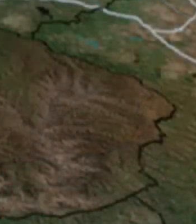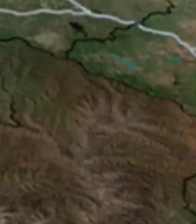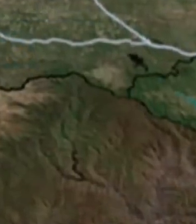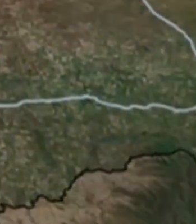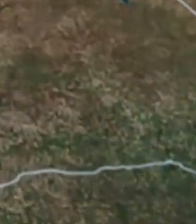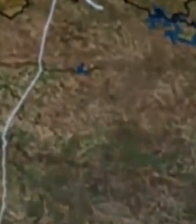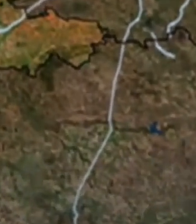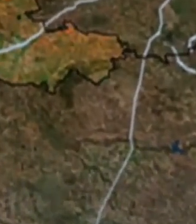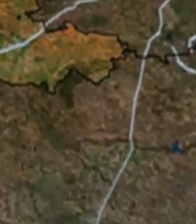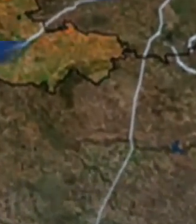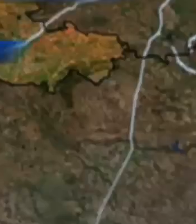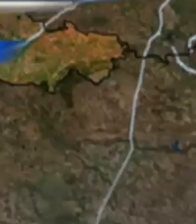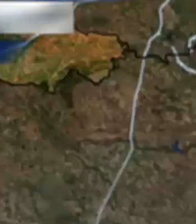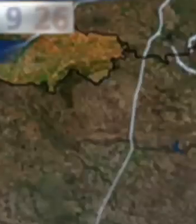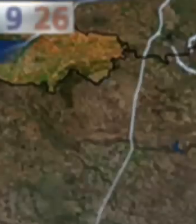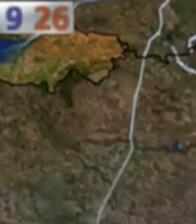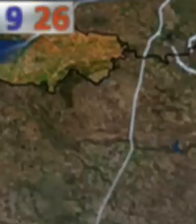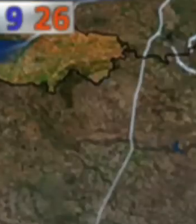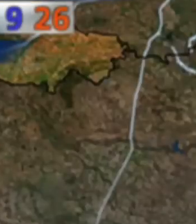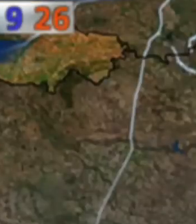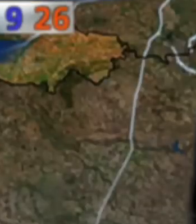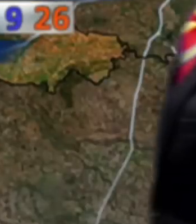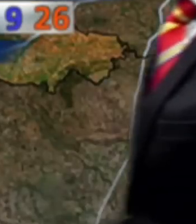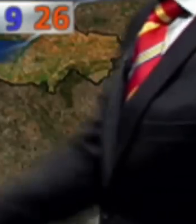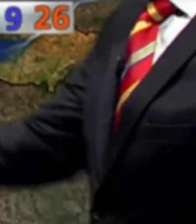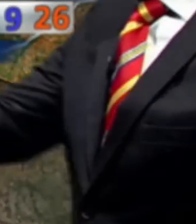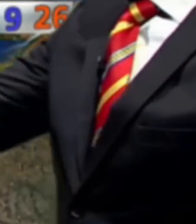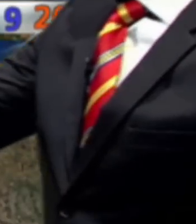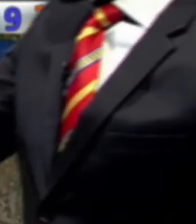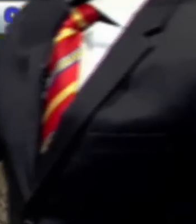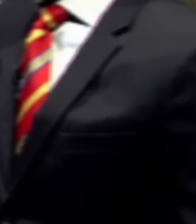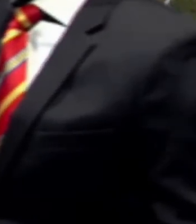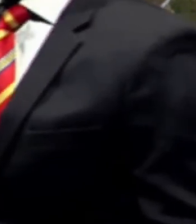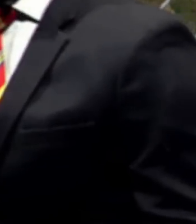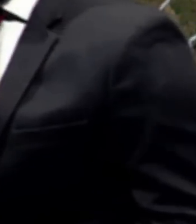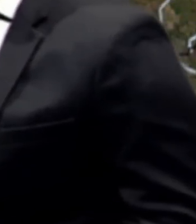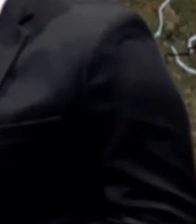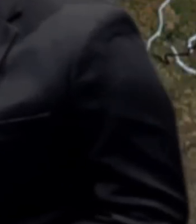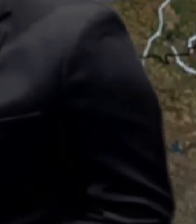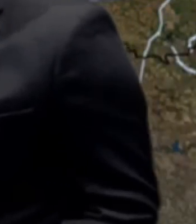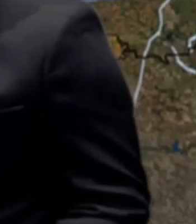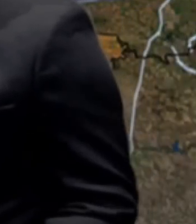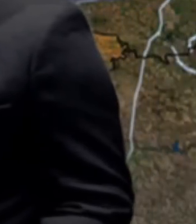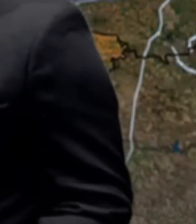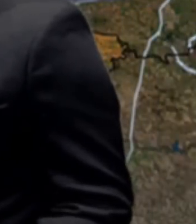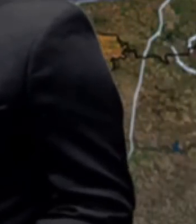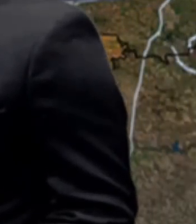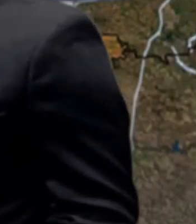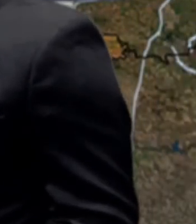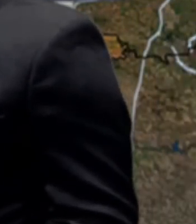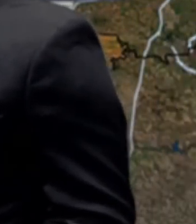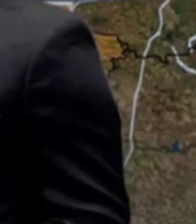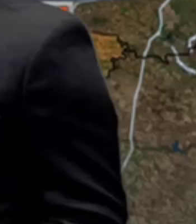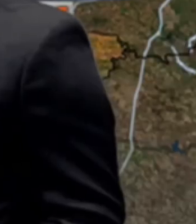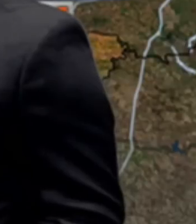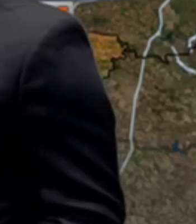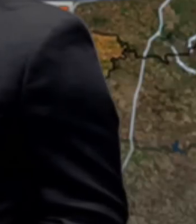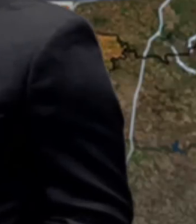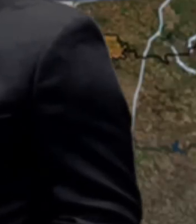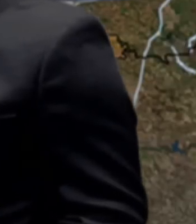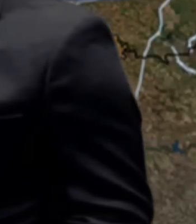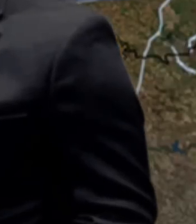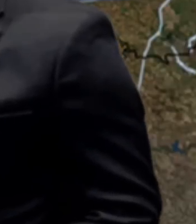hlano ho fitla ho mashome a mabedi a mtse e merara kaofela ha re shebile Mafikeng ho tla jwale ka Sareneke ho tla hlotshetse fela hitikanetseng ha re shebile hona